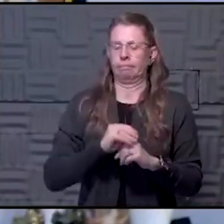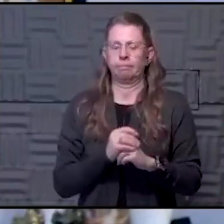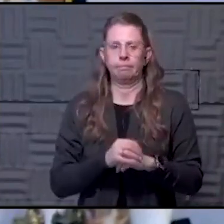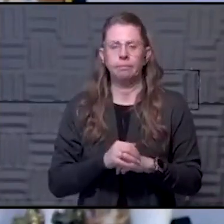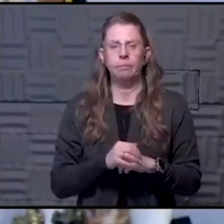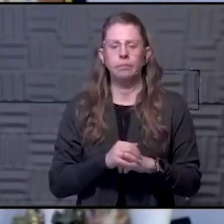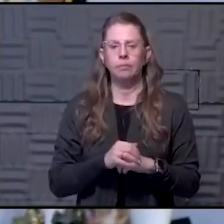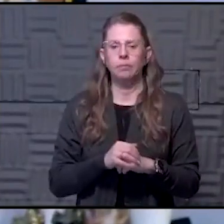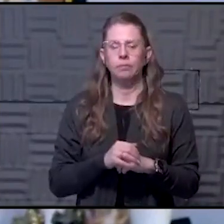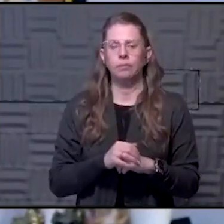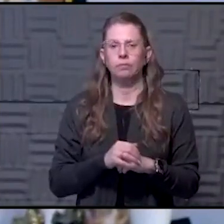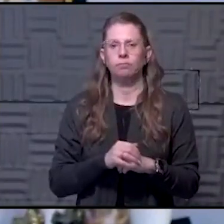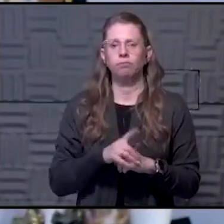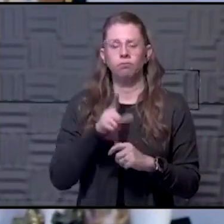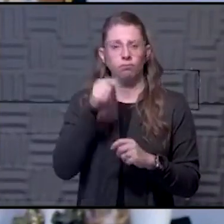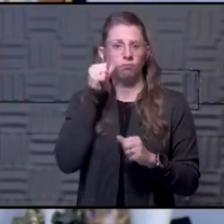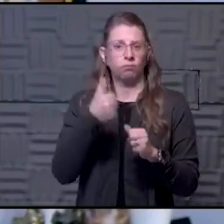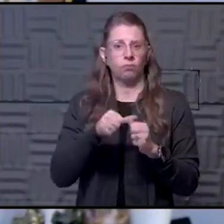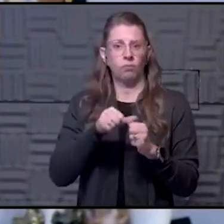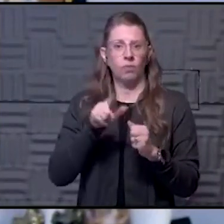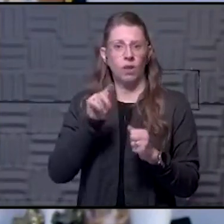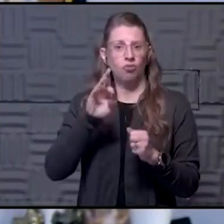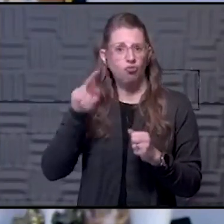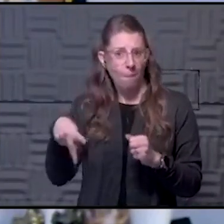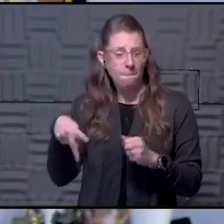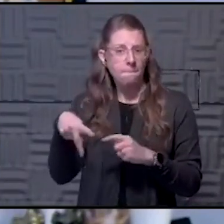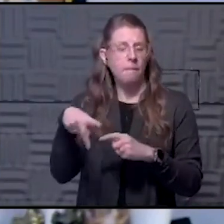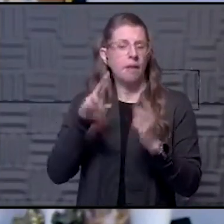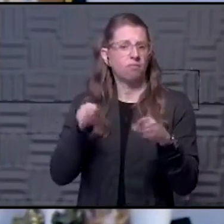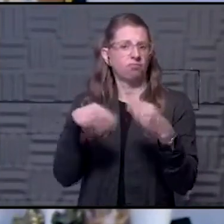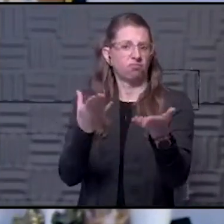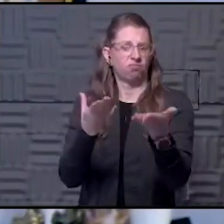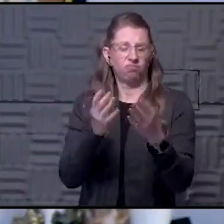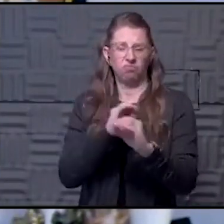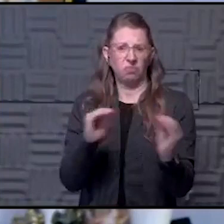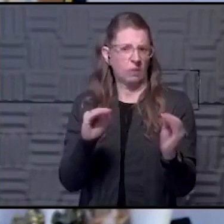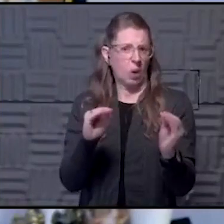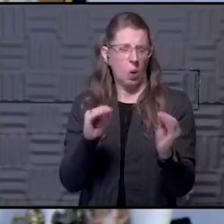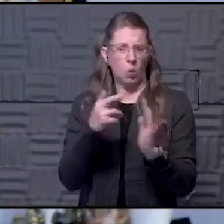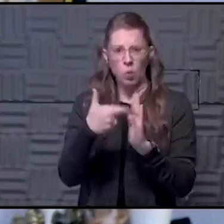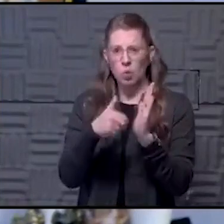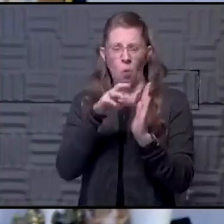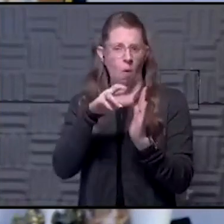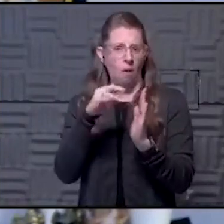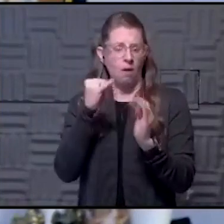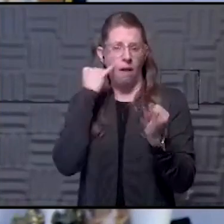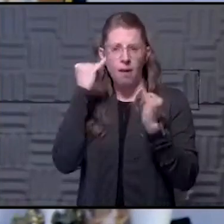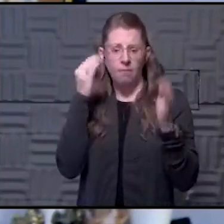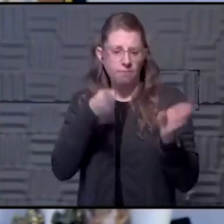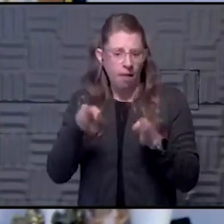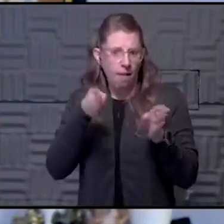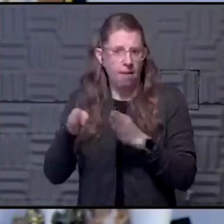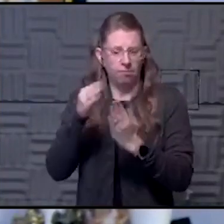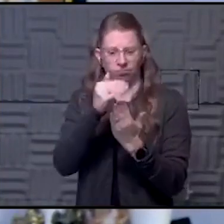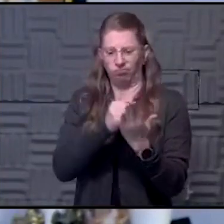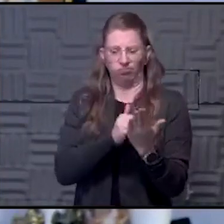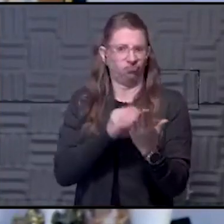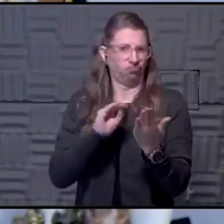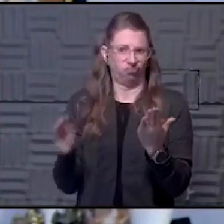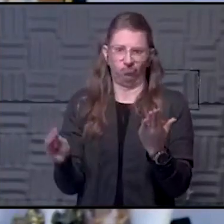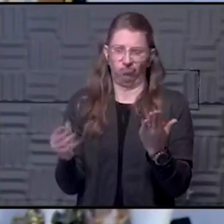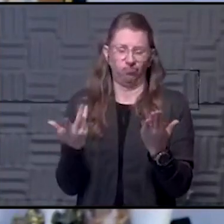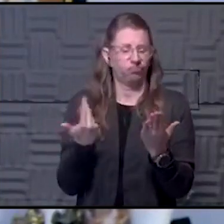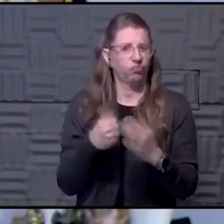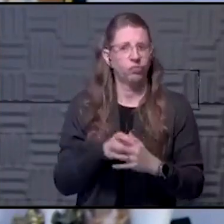As you will well remember, the Trump administration didn't really provide any playbook for any kind of constancy across the states. So